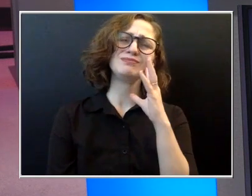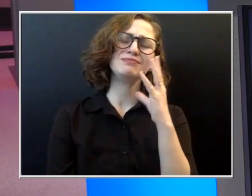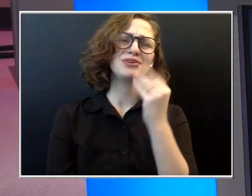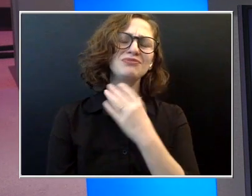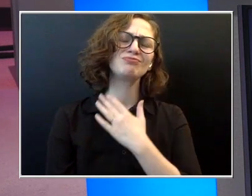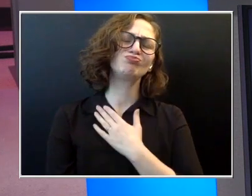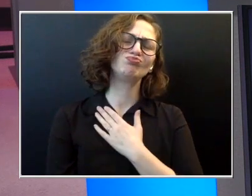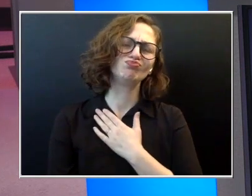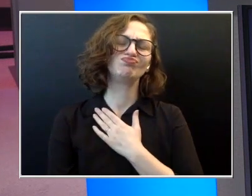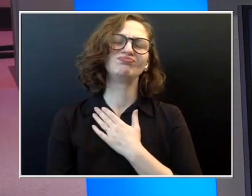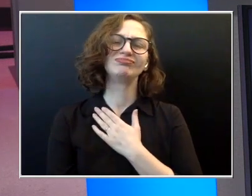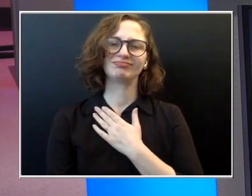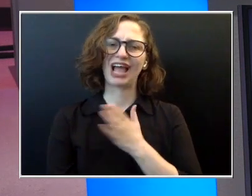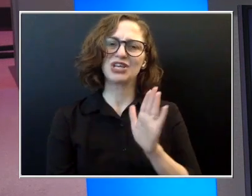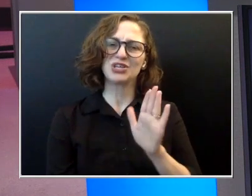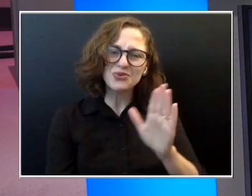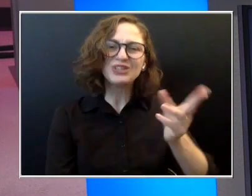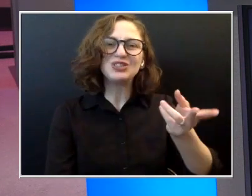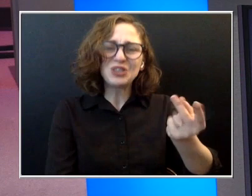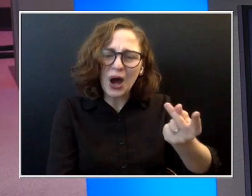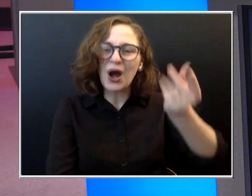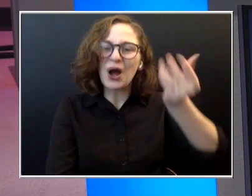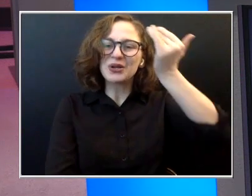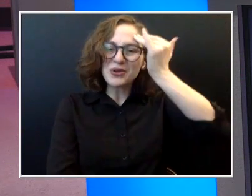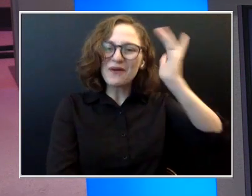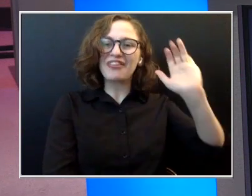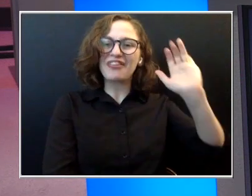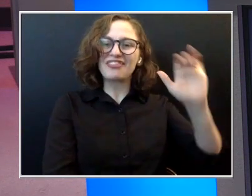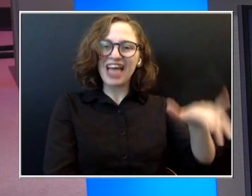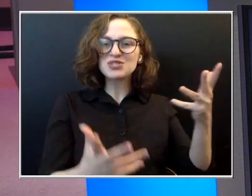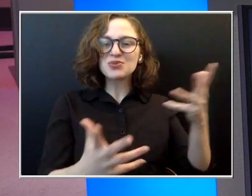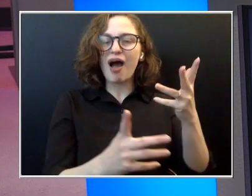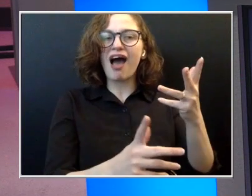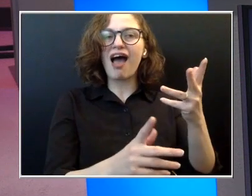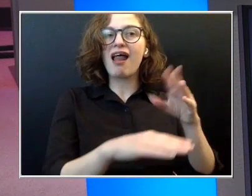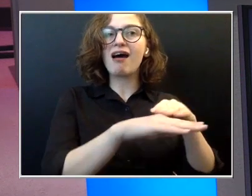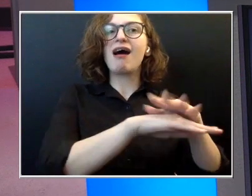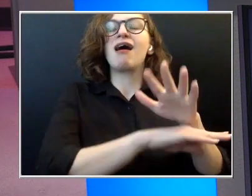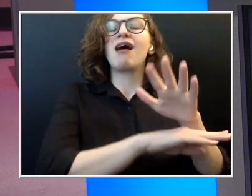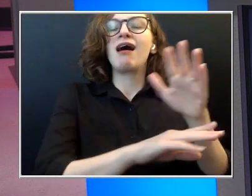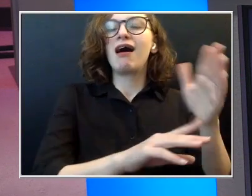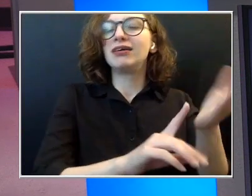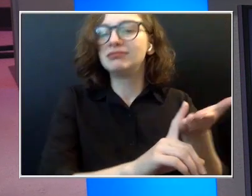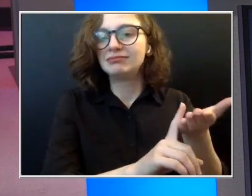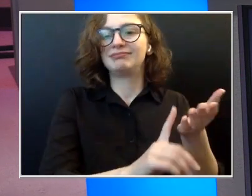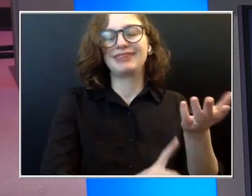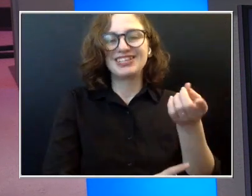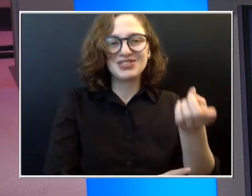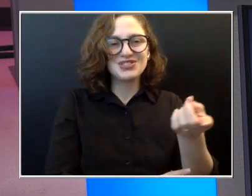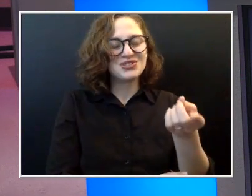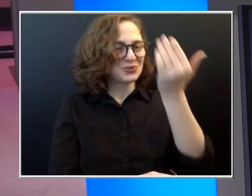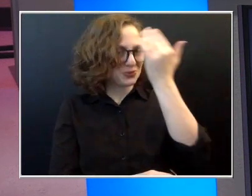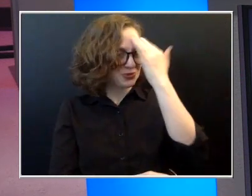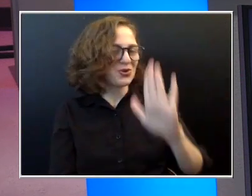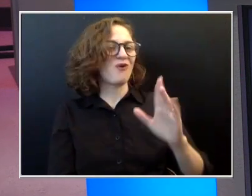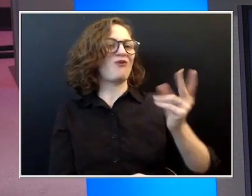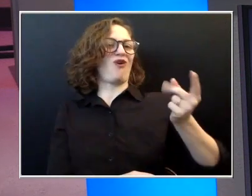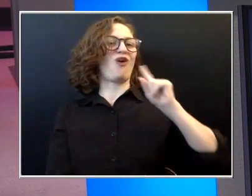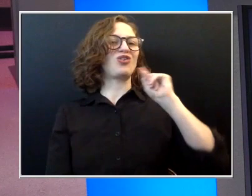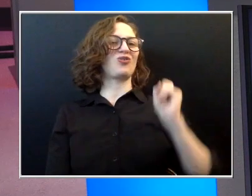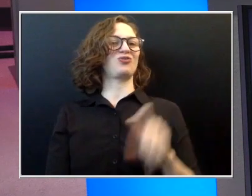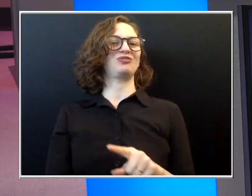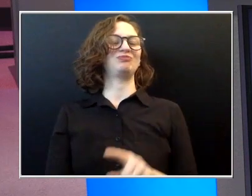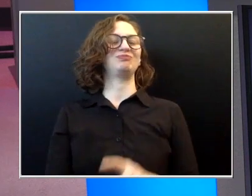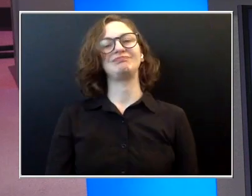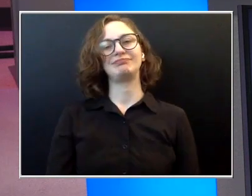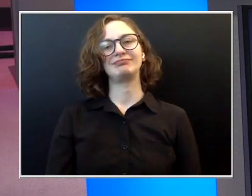what actually weighed heavily on you when you knew something was wrong because your dog noticed. Yep. I love that. Don't love it happened